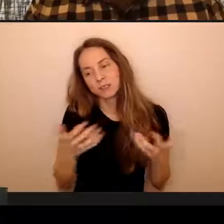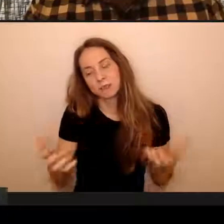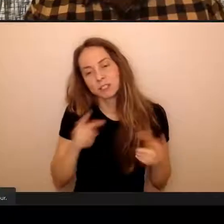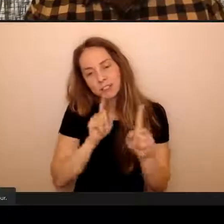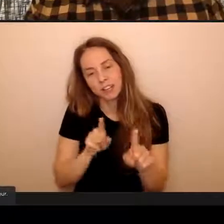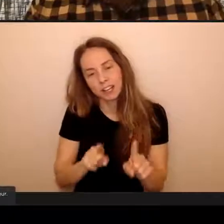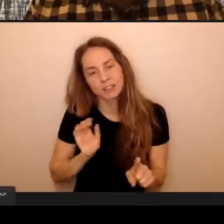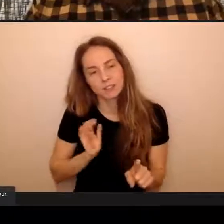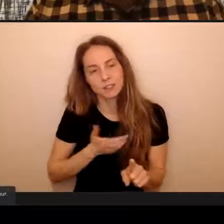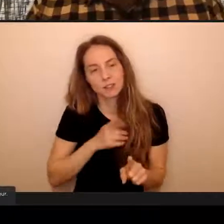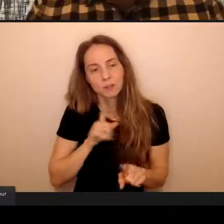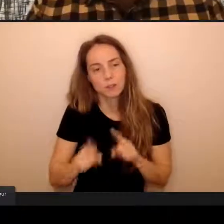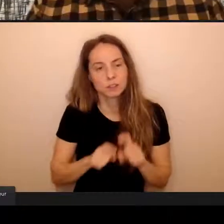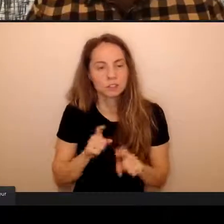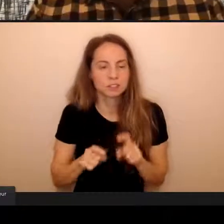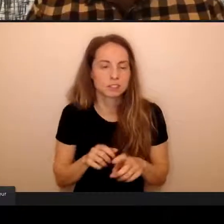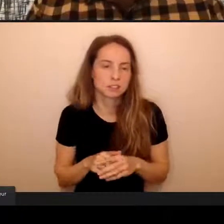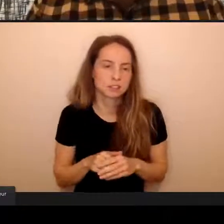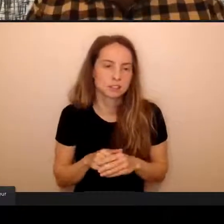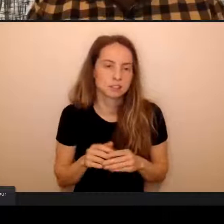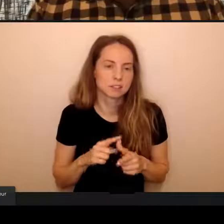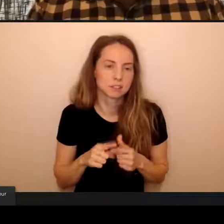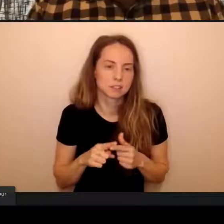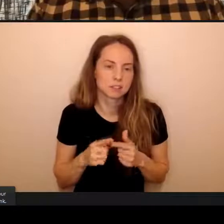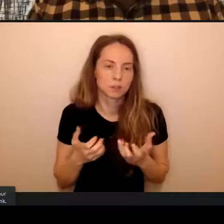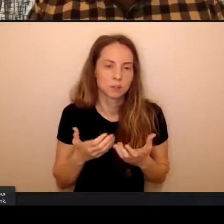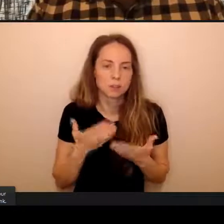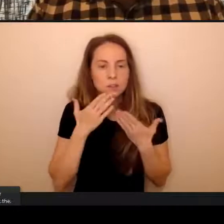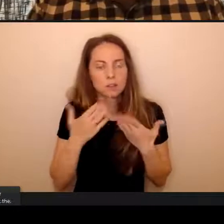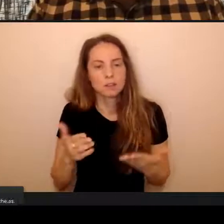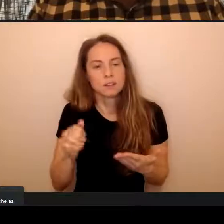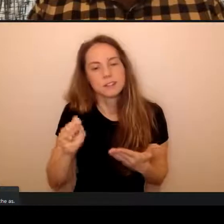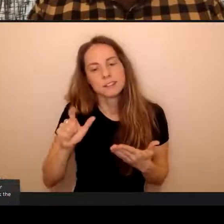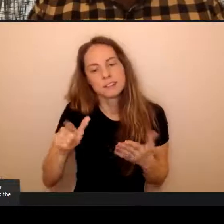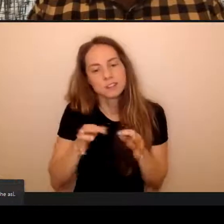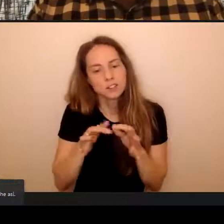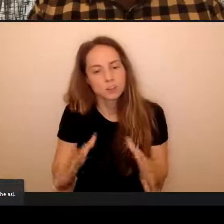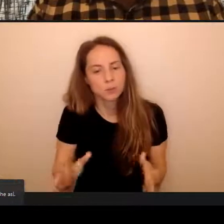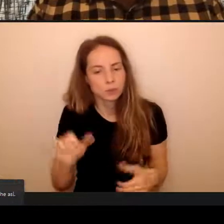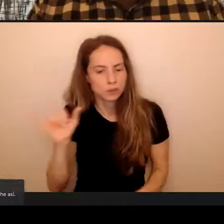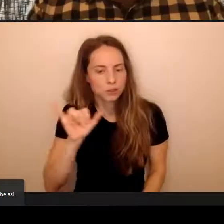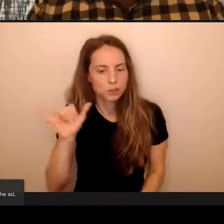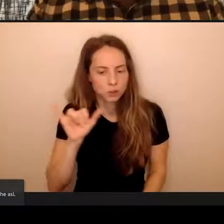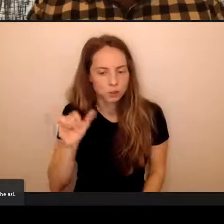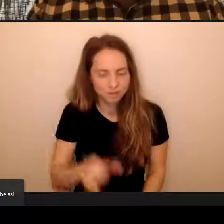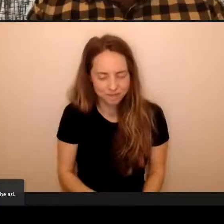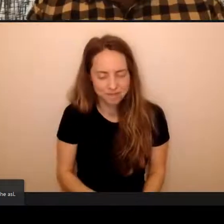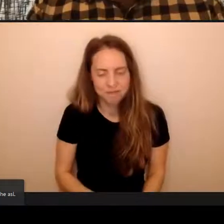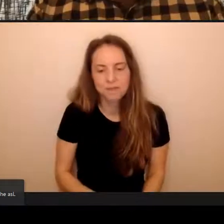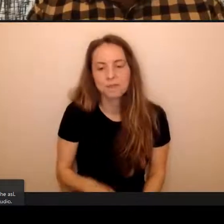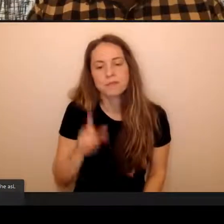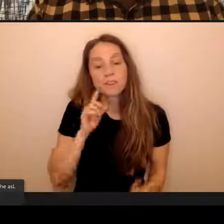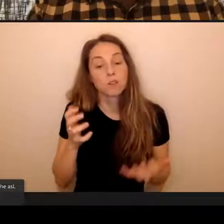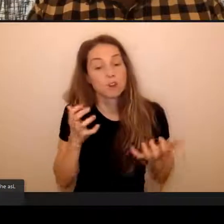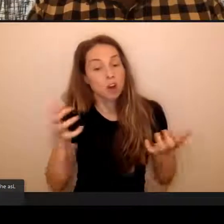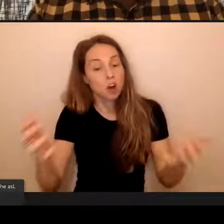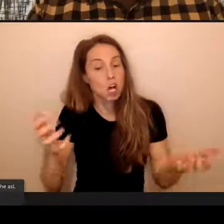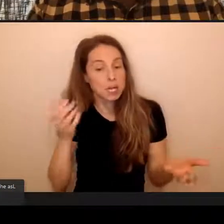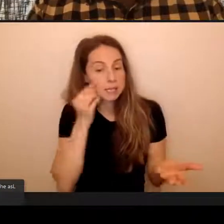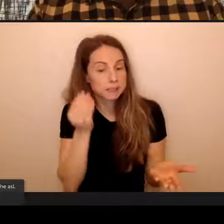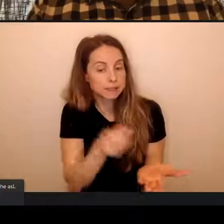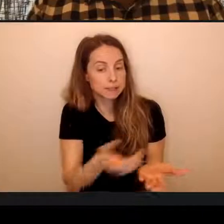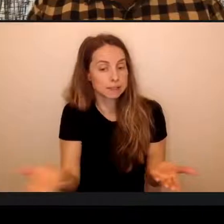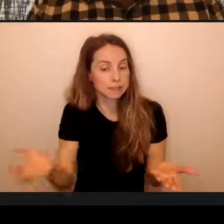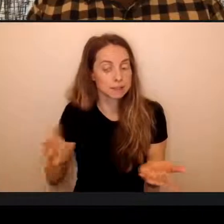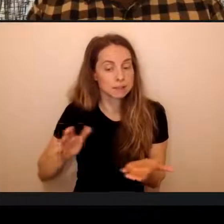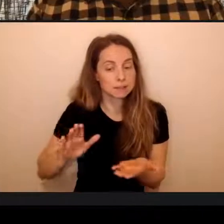all our questions. Mhm. And then I just want to thank the ASL interpreters as well. And then just for the audience, I just